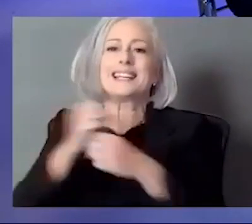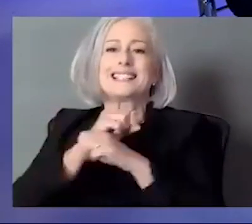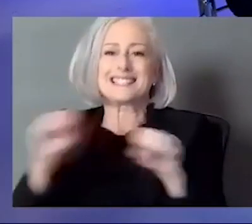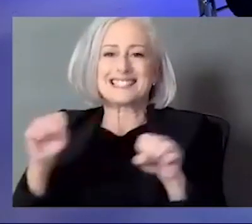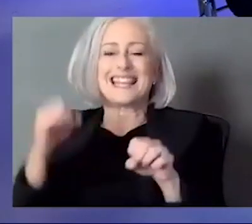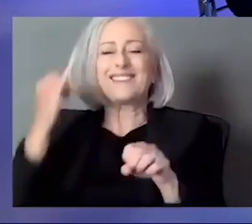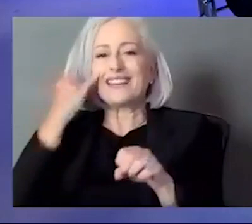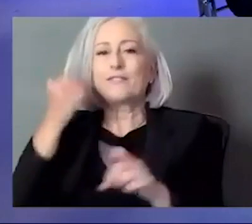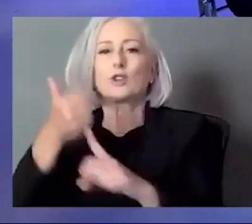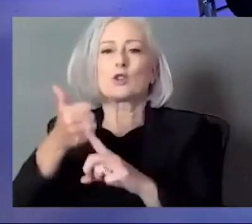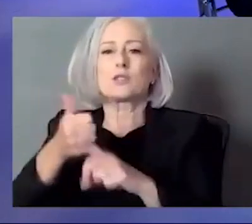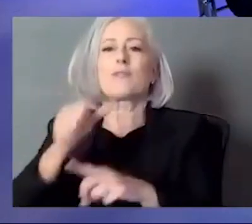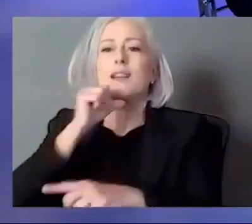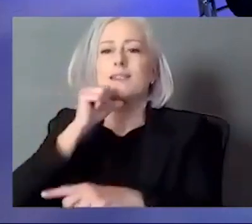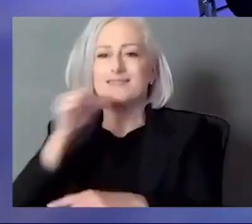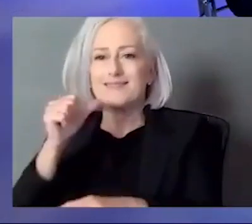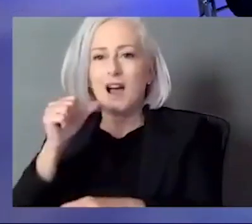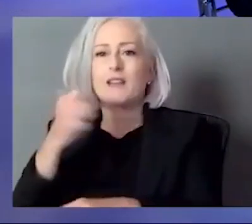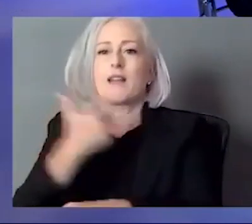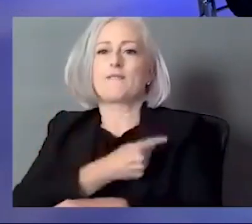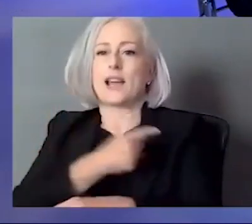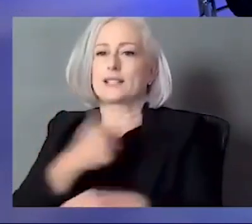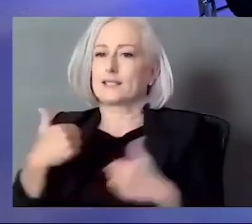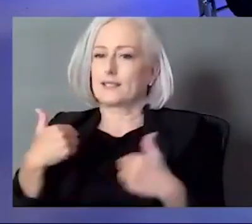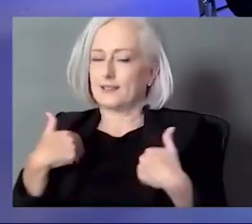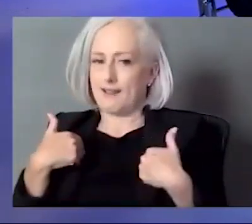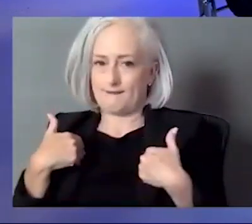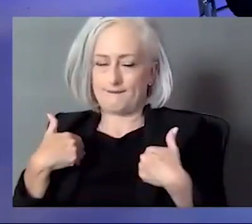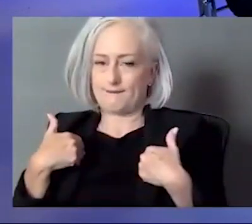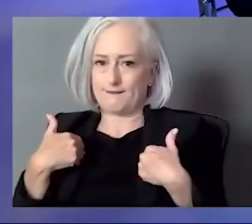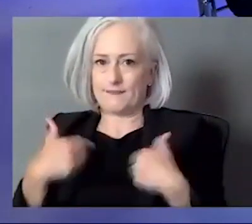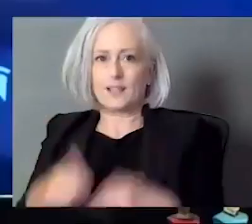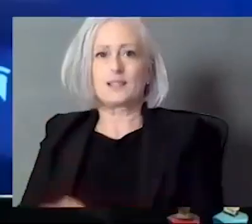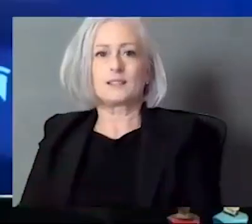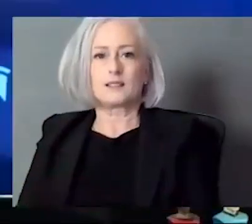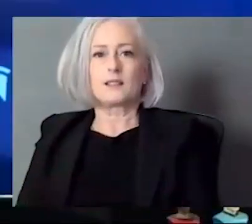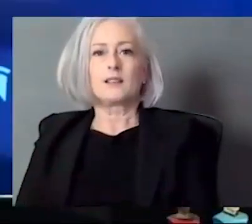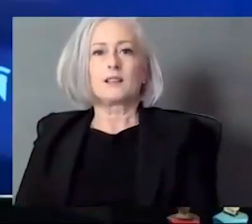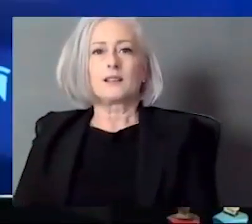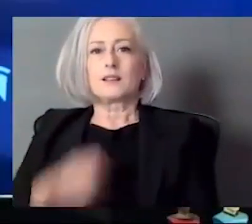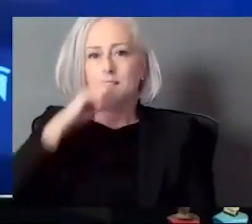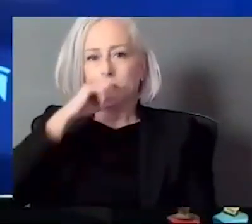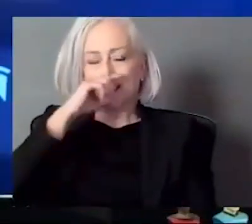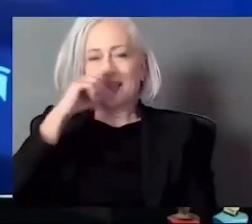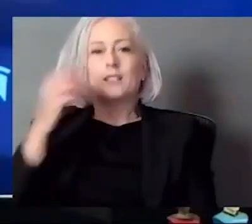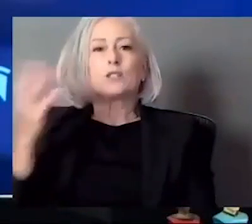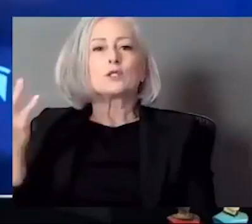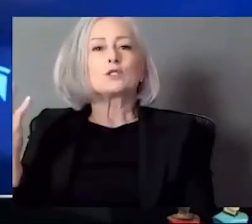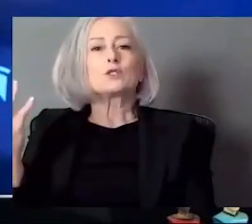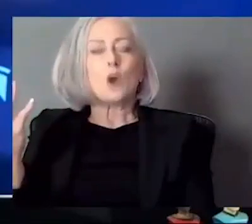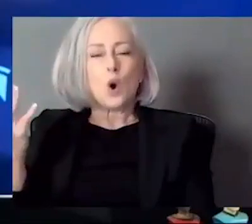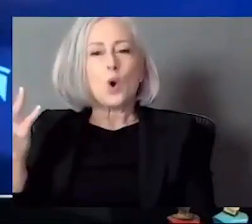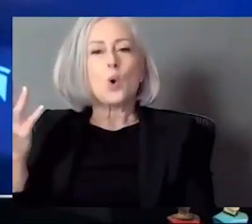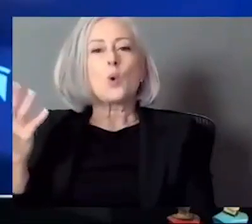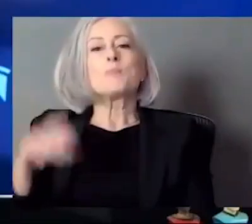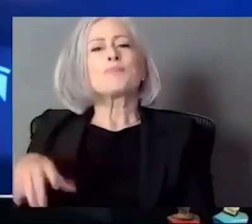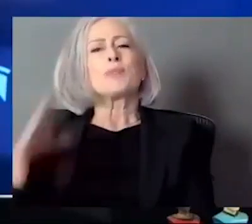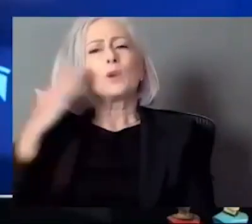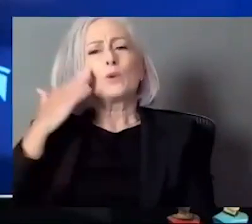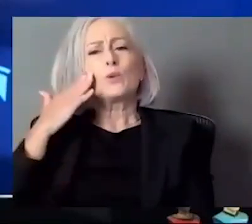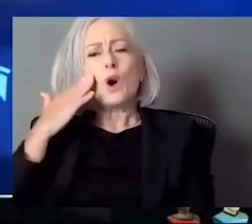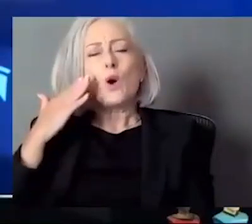Here's how I would describe what's really happening. So if you remember Yosemite and Old Faithful, right? Old Faithful goes off at a certain time every